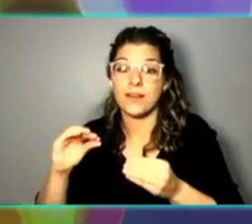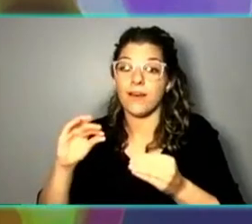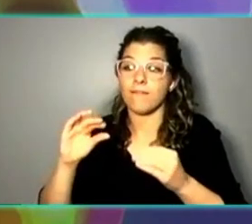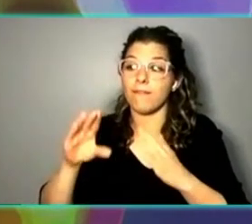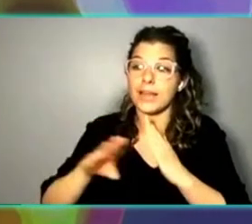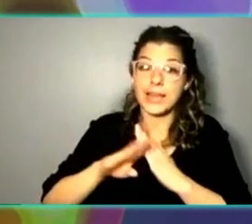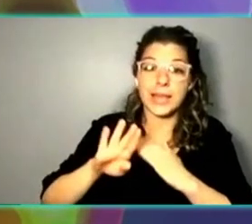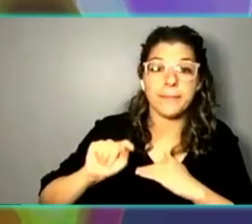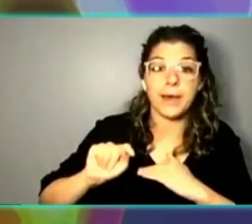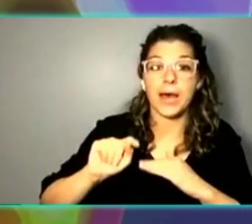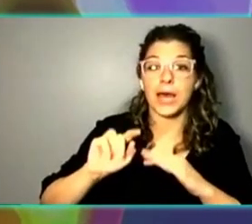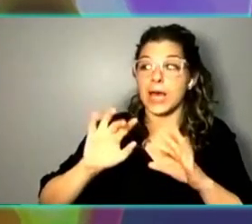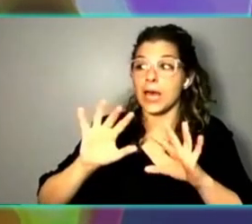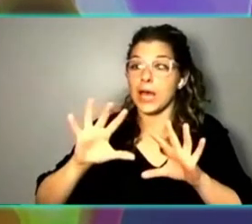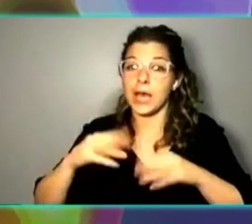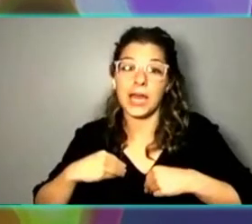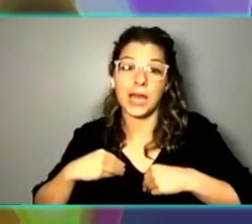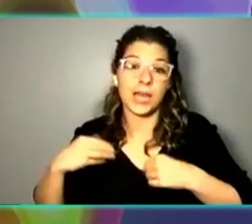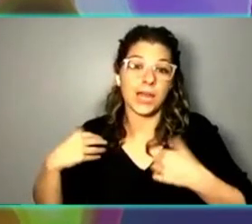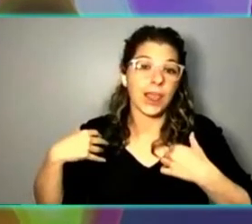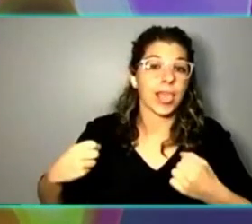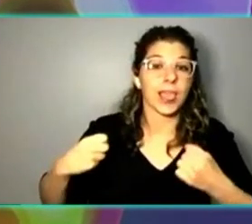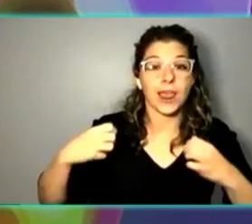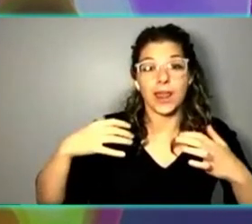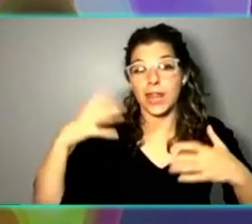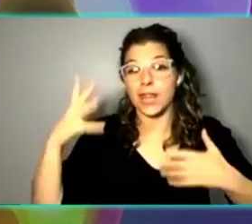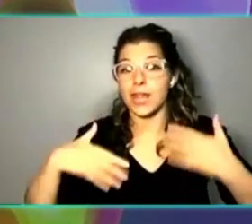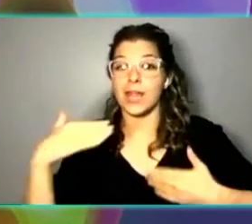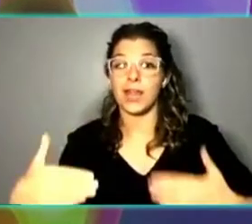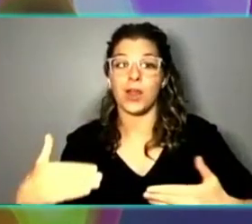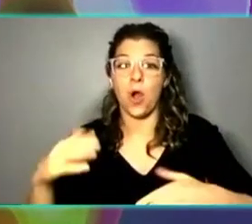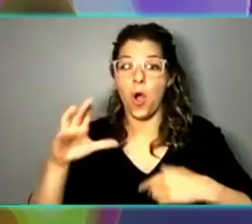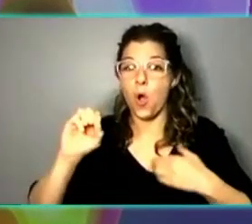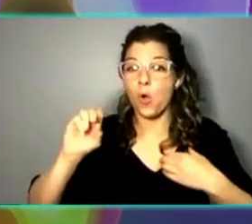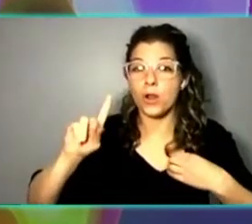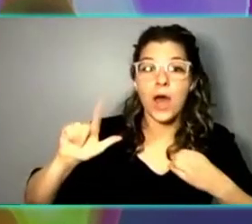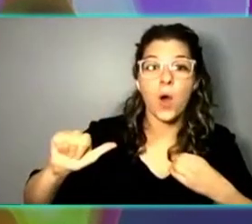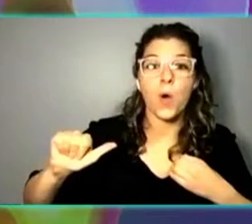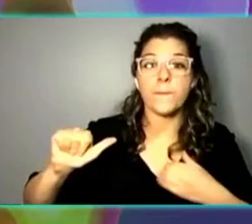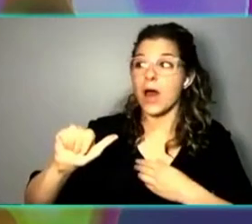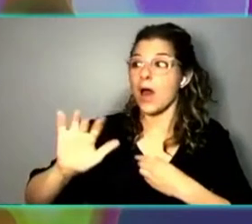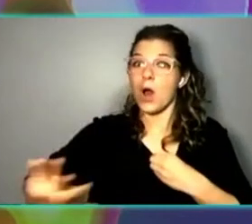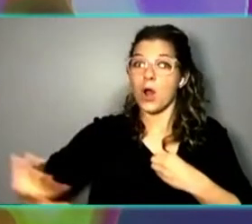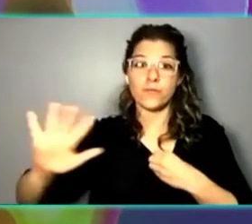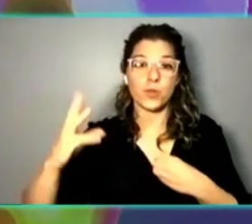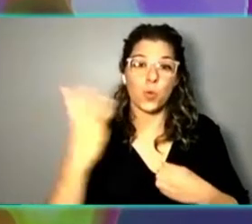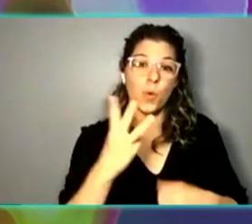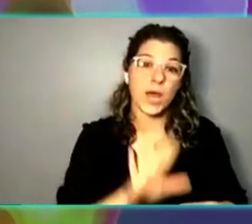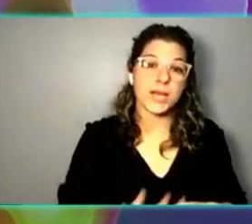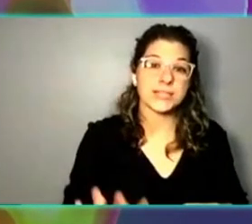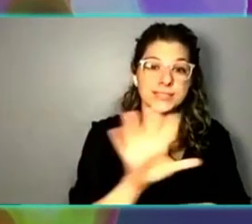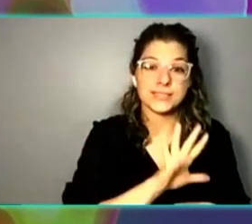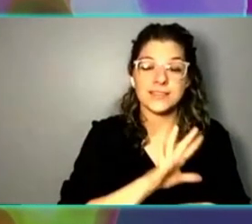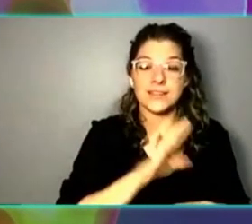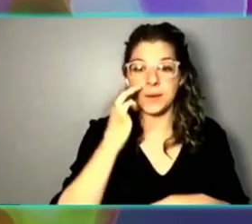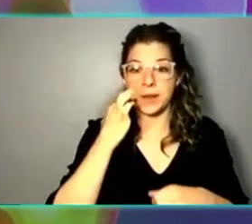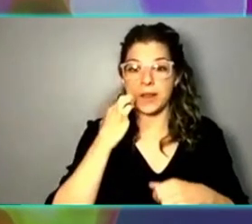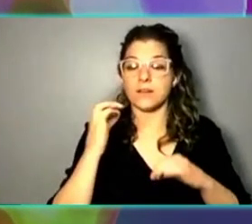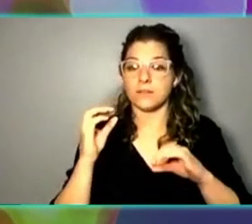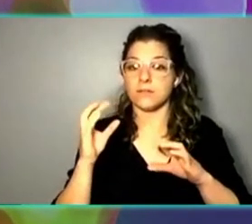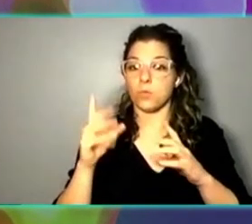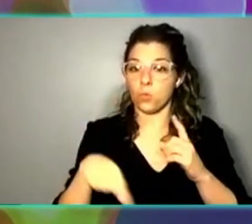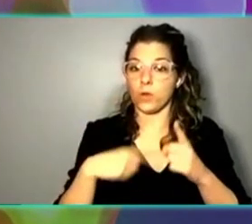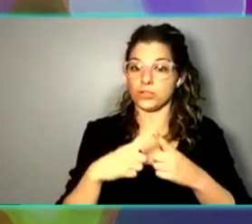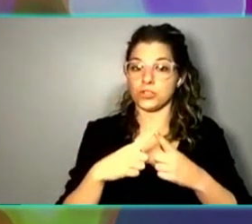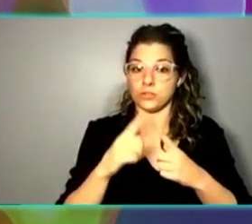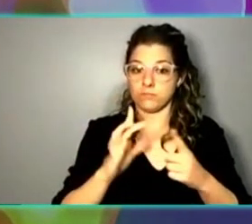taking names, you know, throughout Oklahoma and all across the West, and coming to when she actually